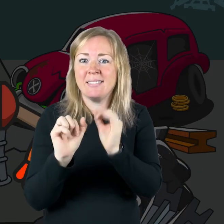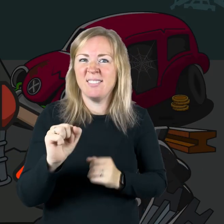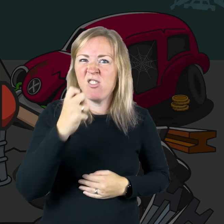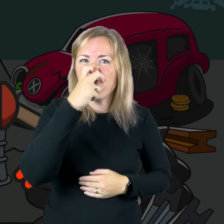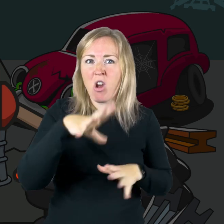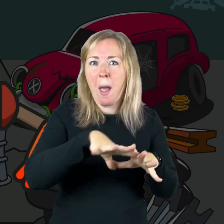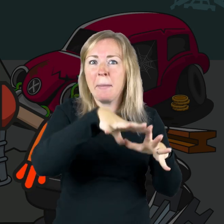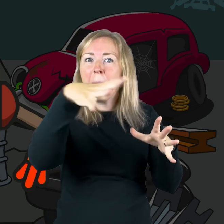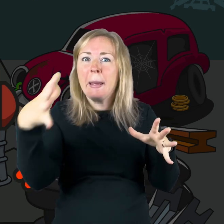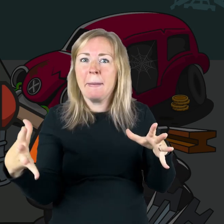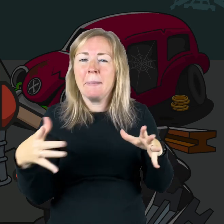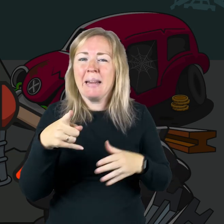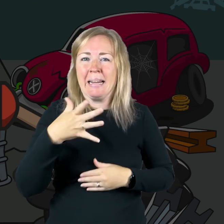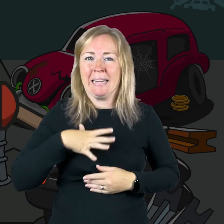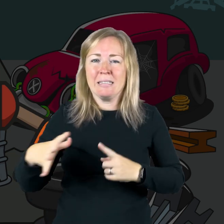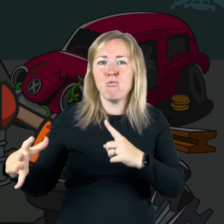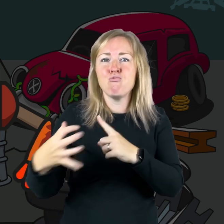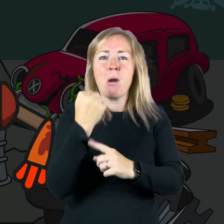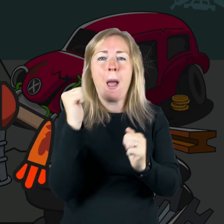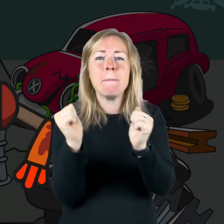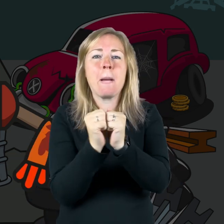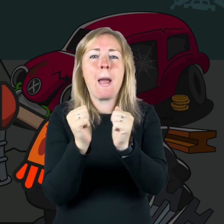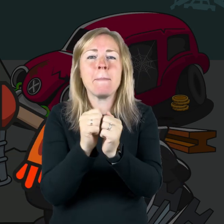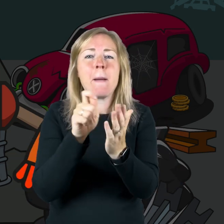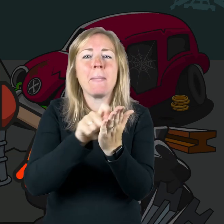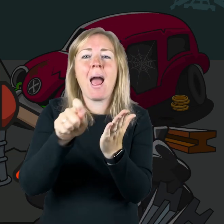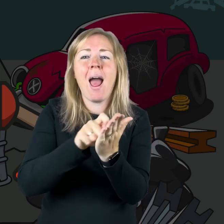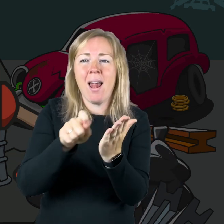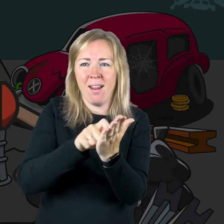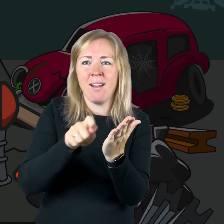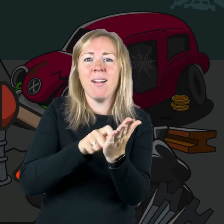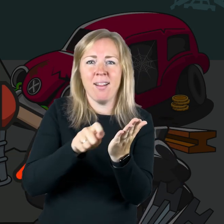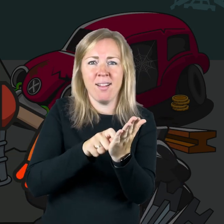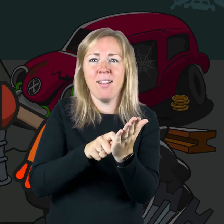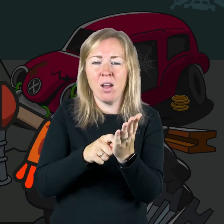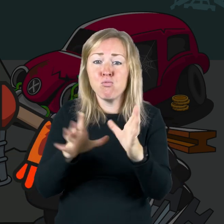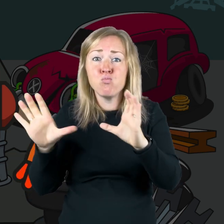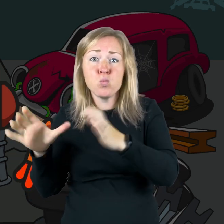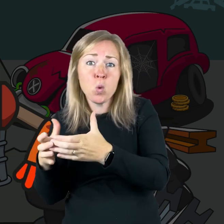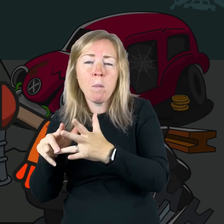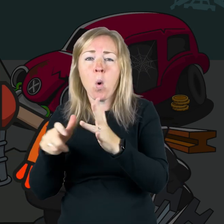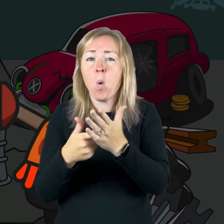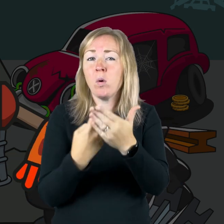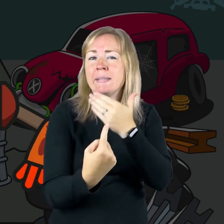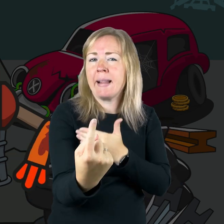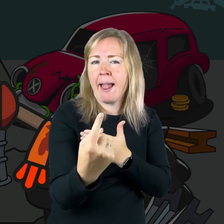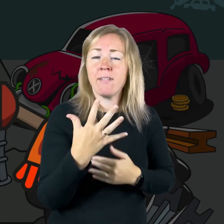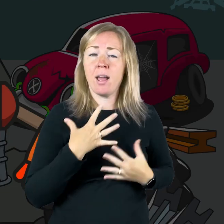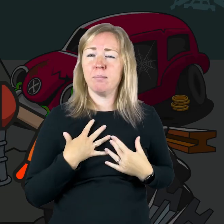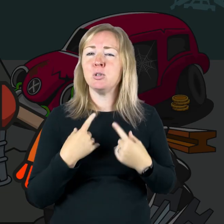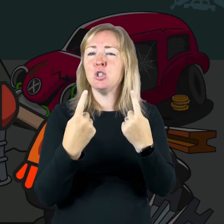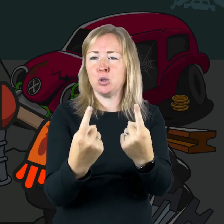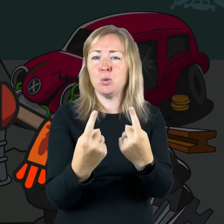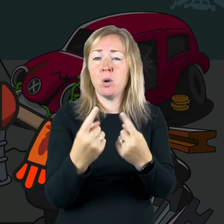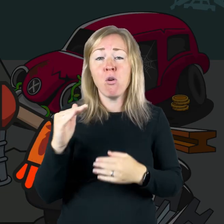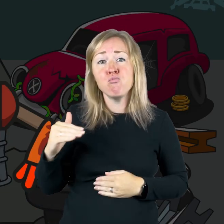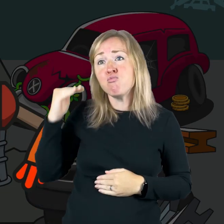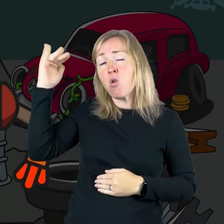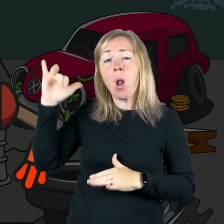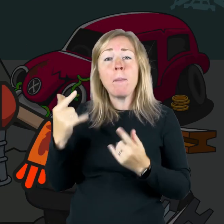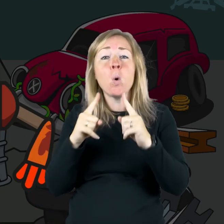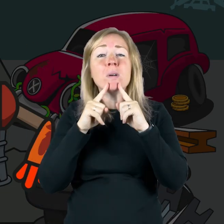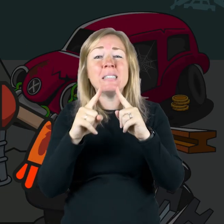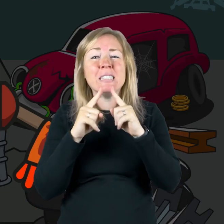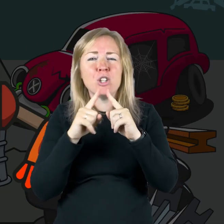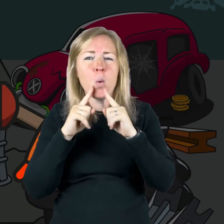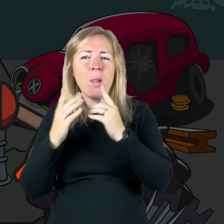questions? Grab yourself a pencil and paper. Either work together in groups or on your own. Your grown-up or teacher